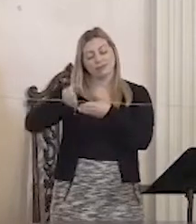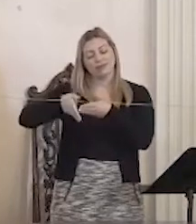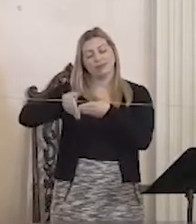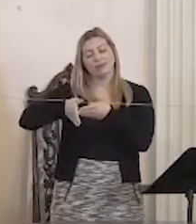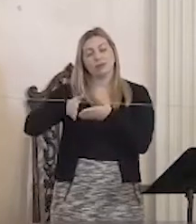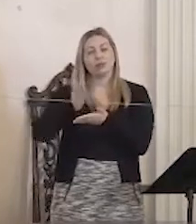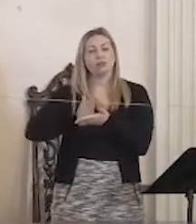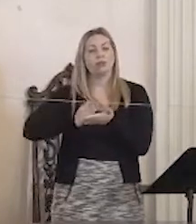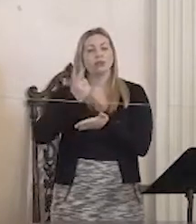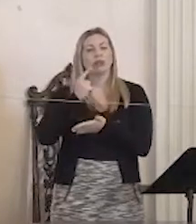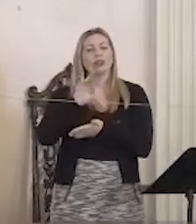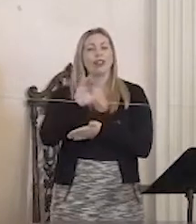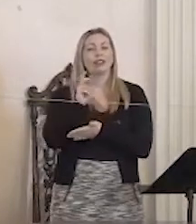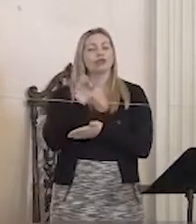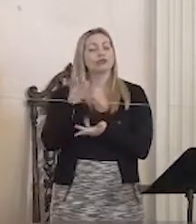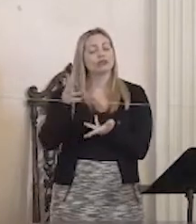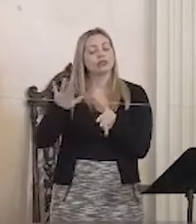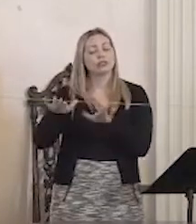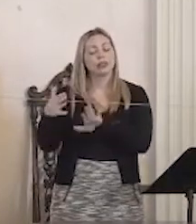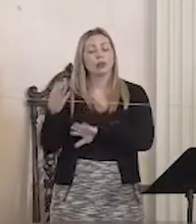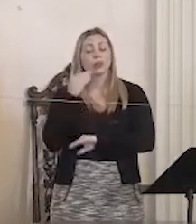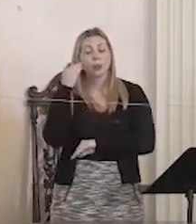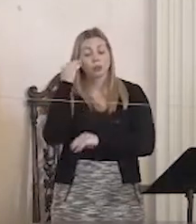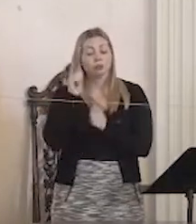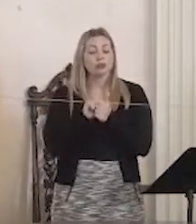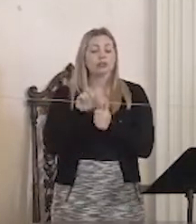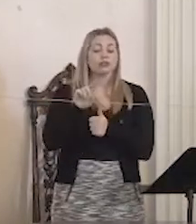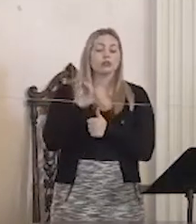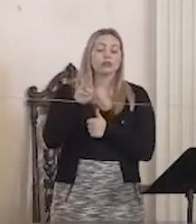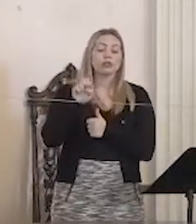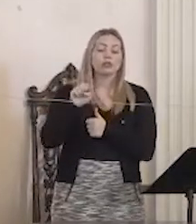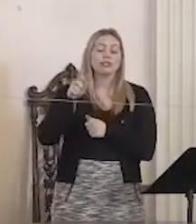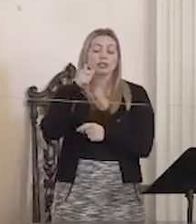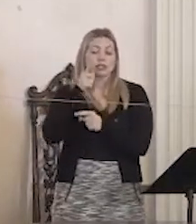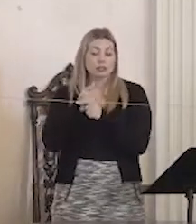end-stage cancer and died at home with Dolores' sister, Mary.